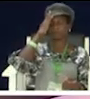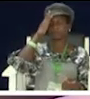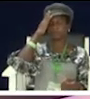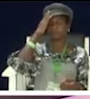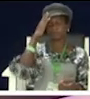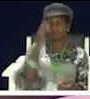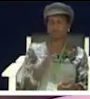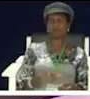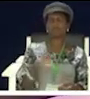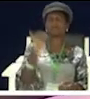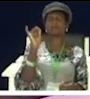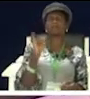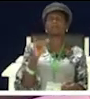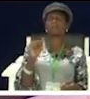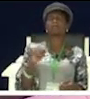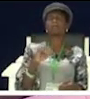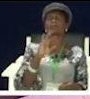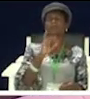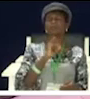know.